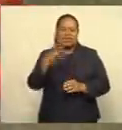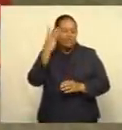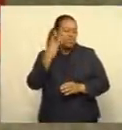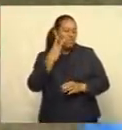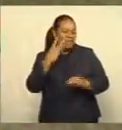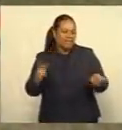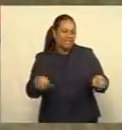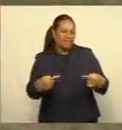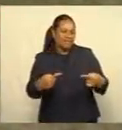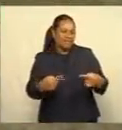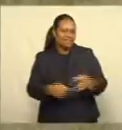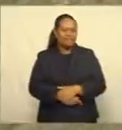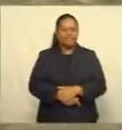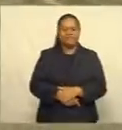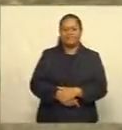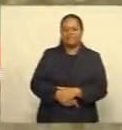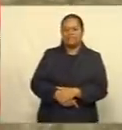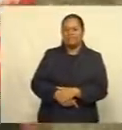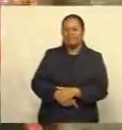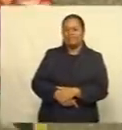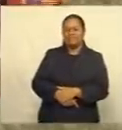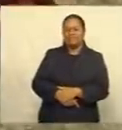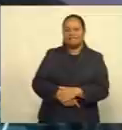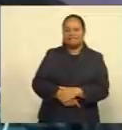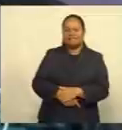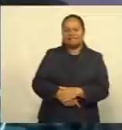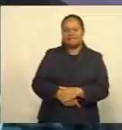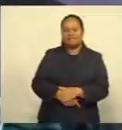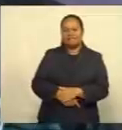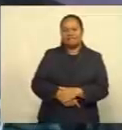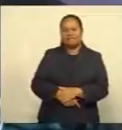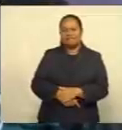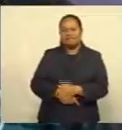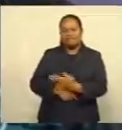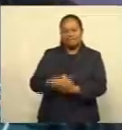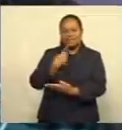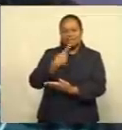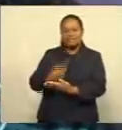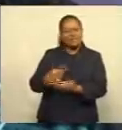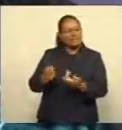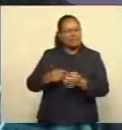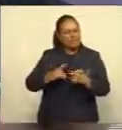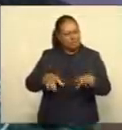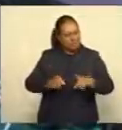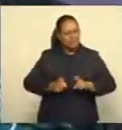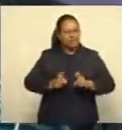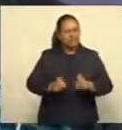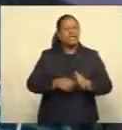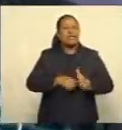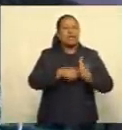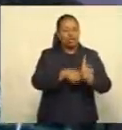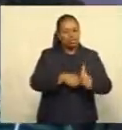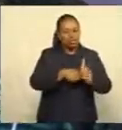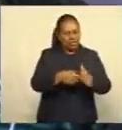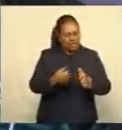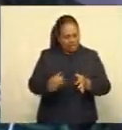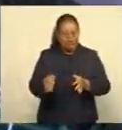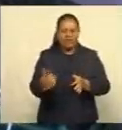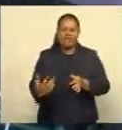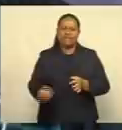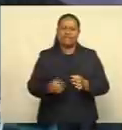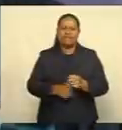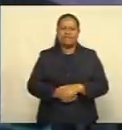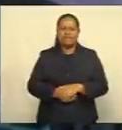competition. The format will stay with last year's top 8, which means Lautoka and Nassau still stay up.